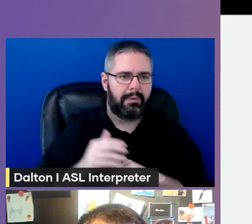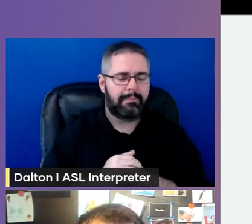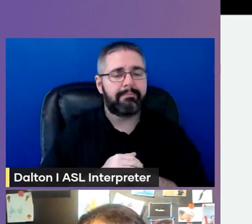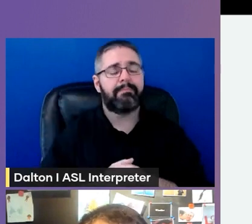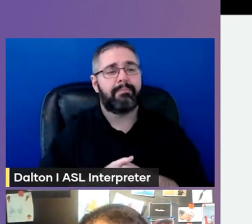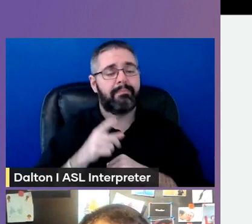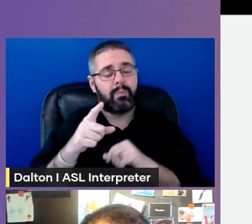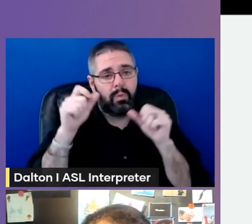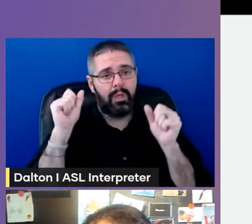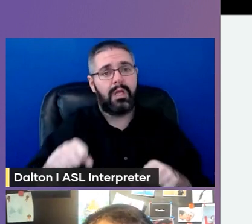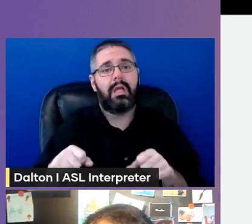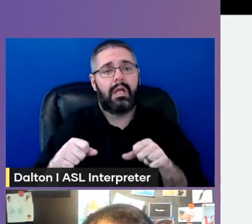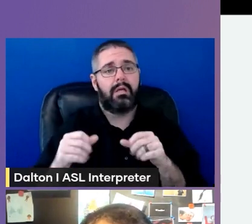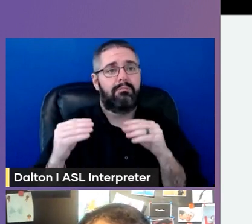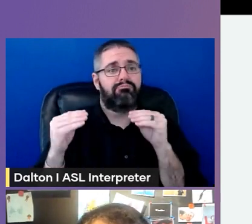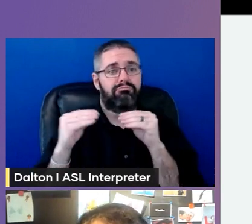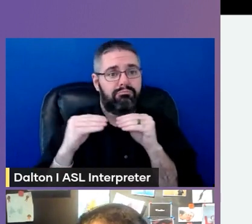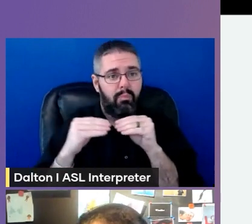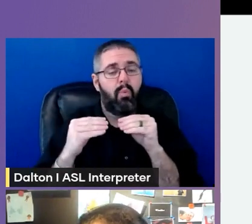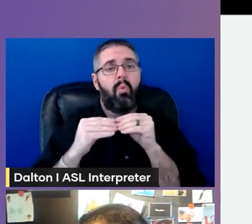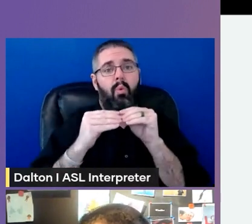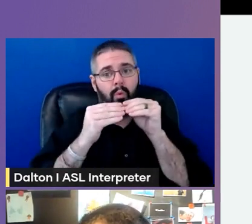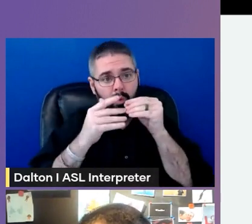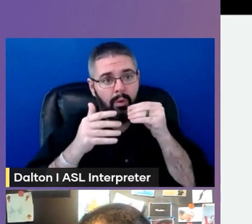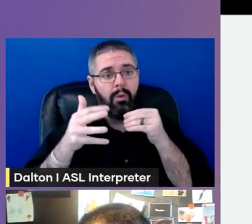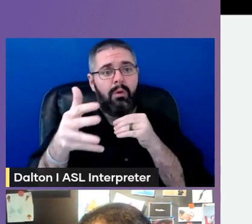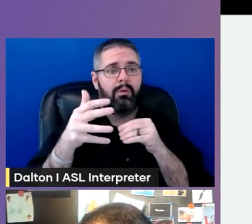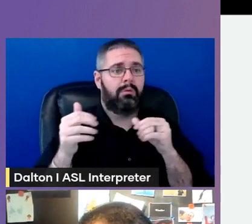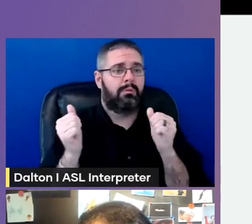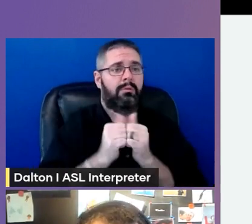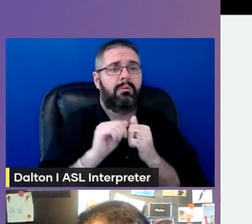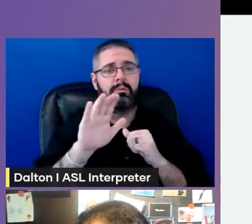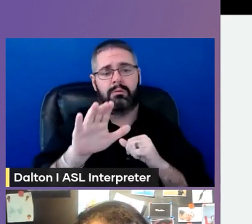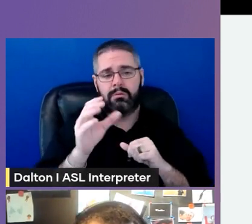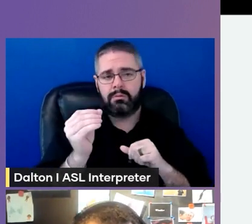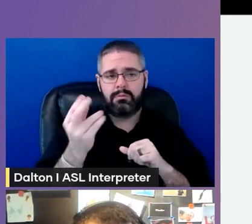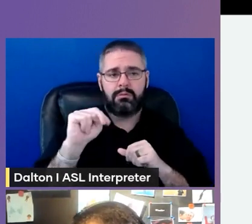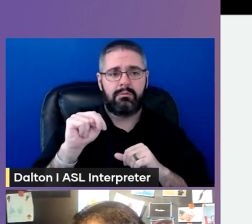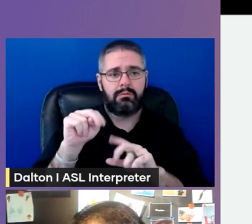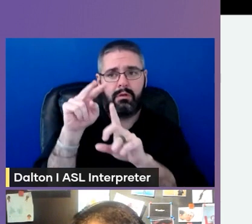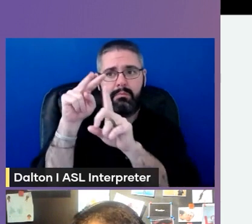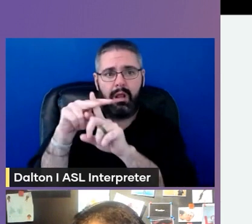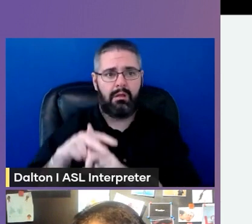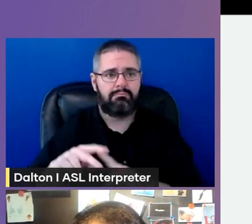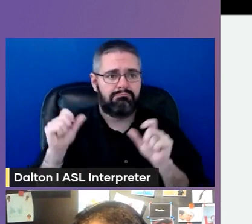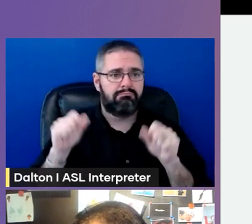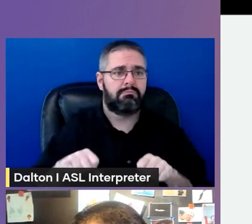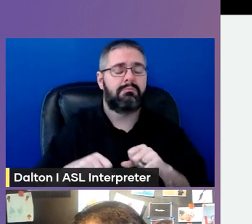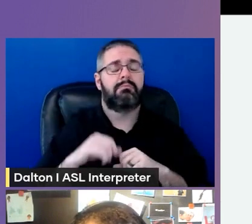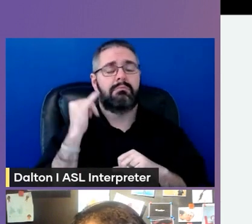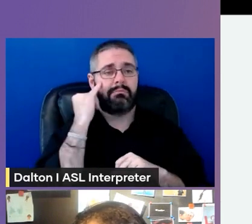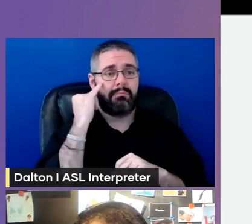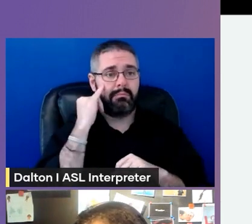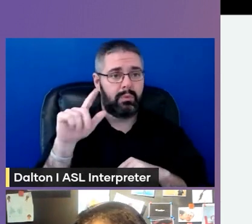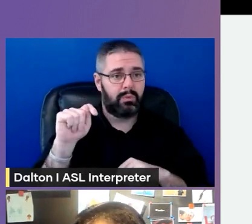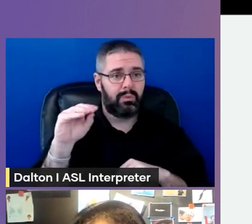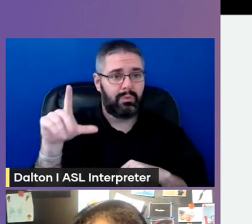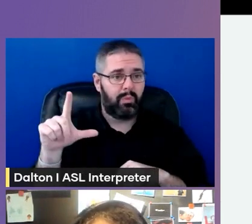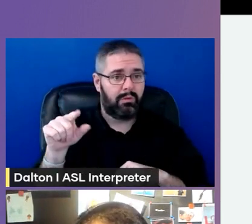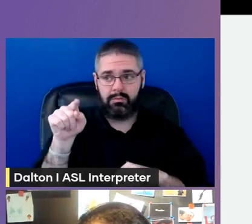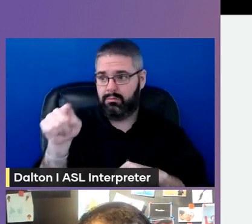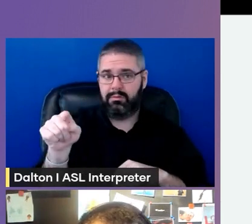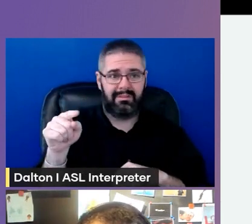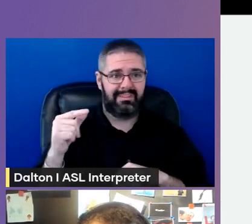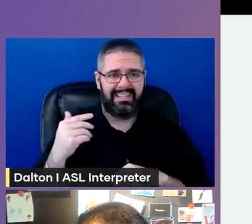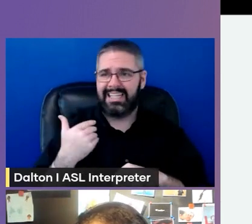can extend it with your own plugins. So if the tool doesn't come with the thing